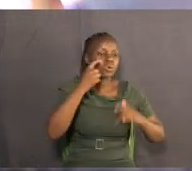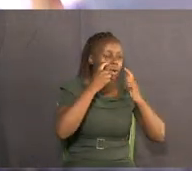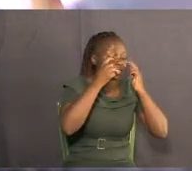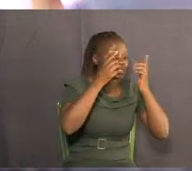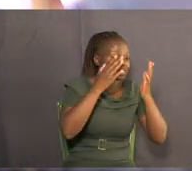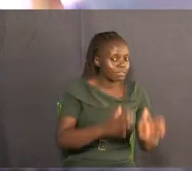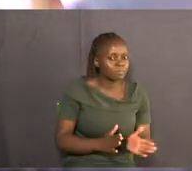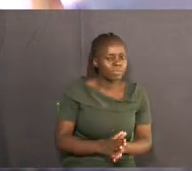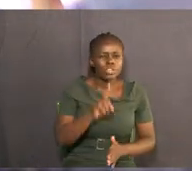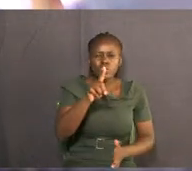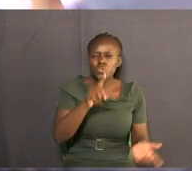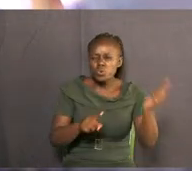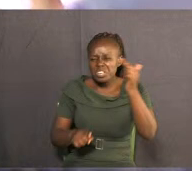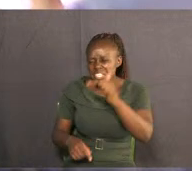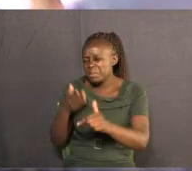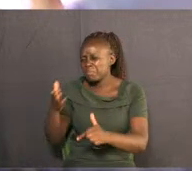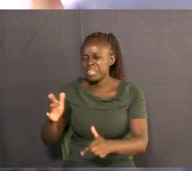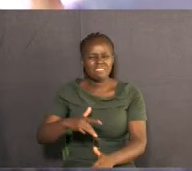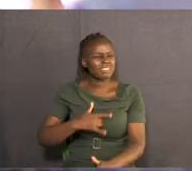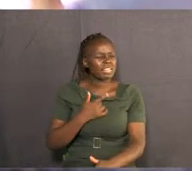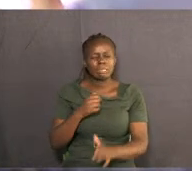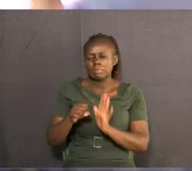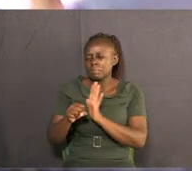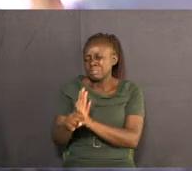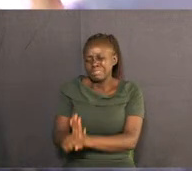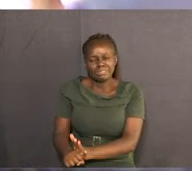Did you walk here today feeling condemned